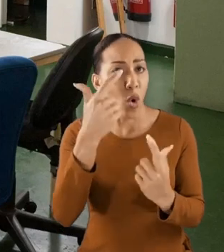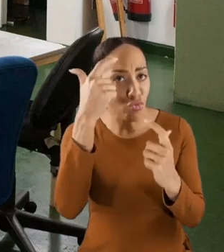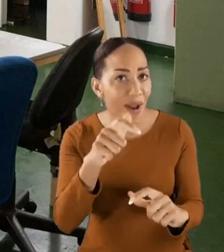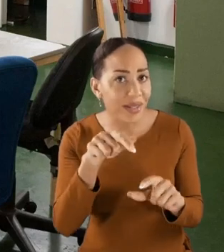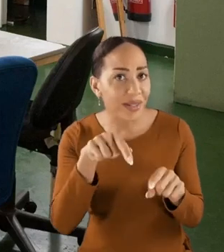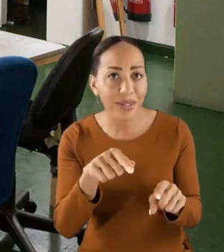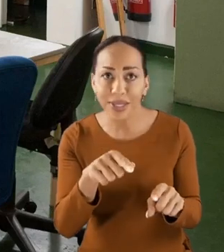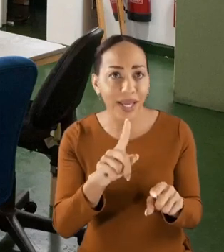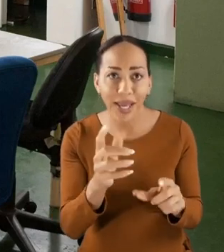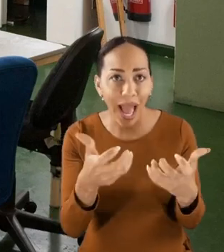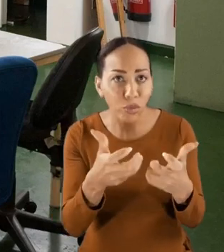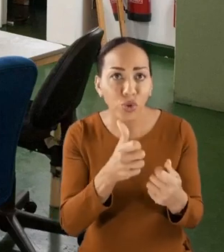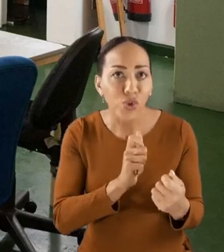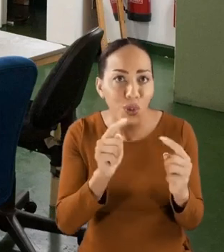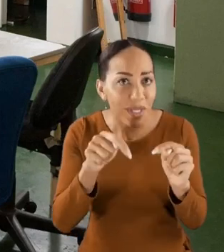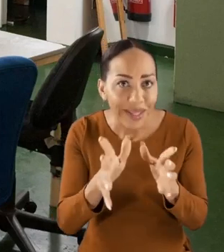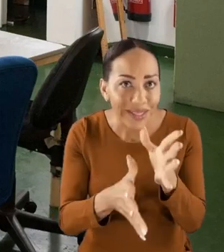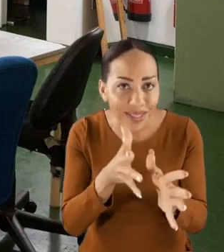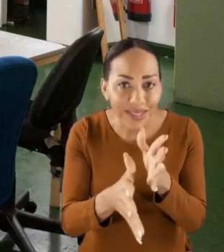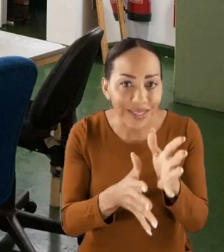to create something that is kind of